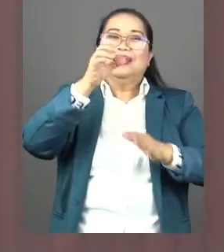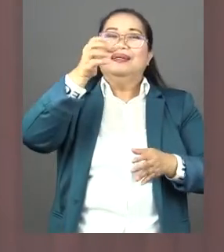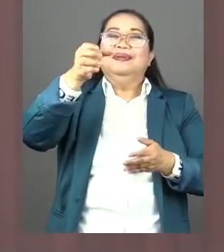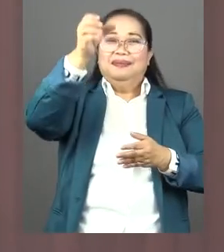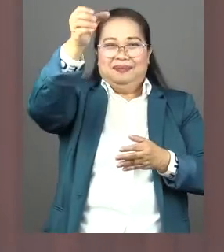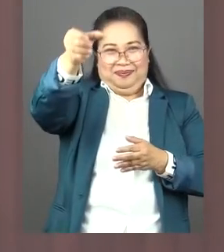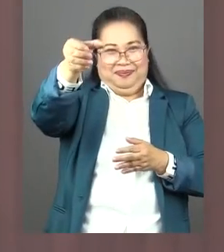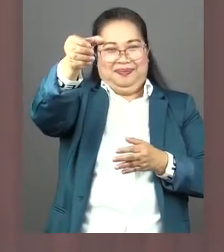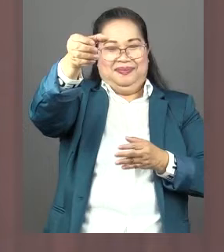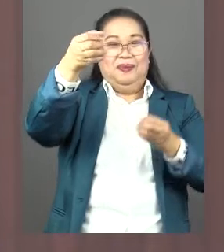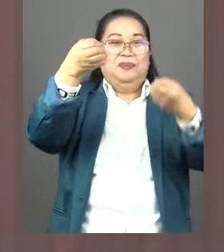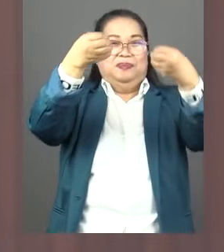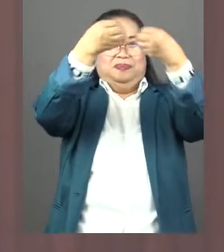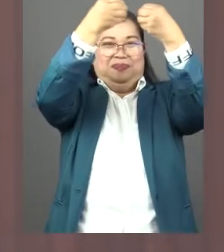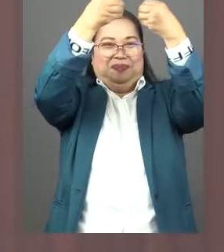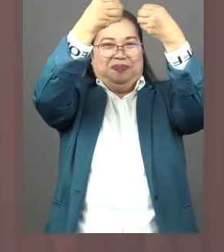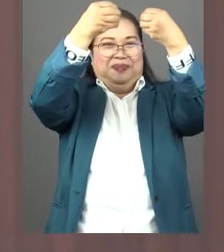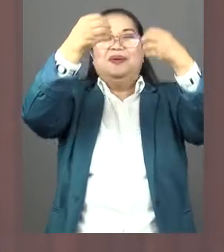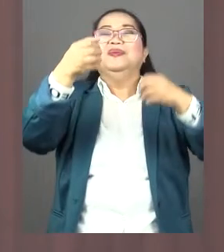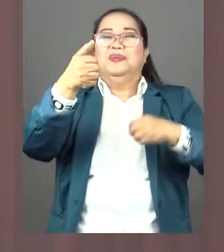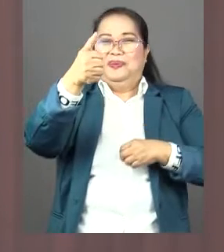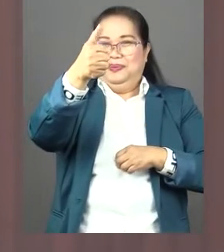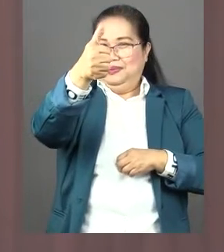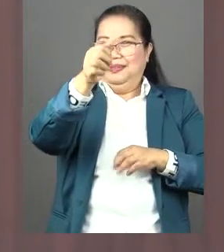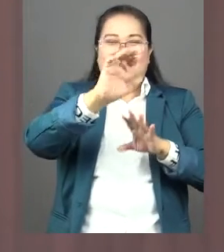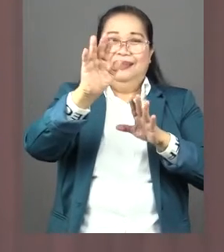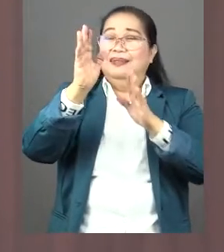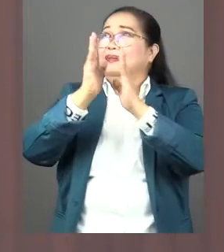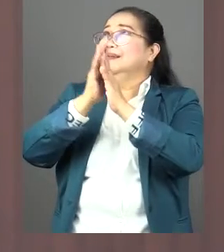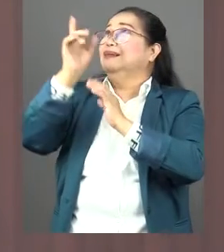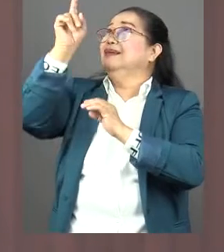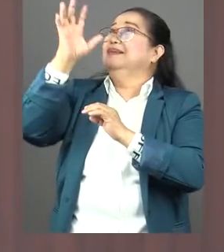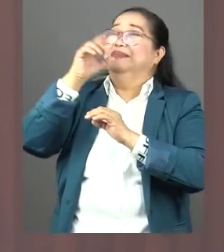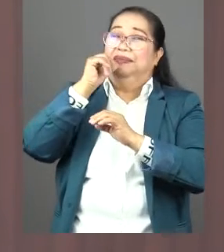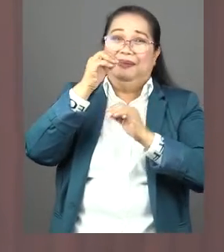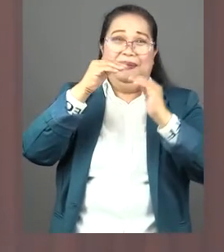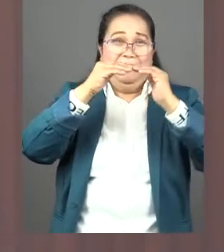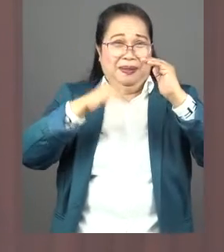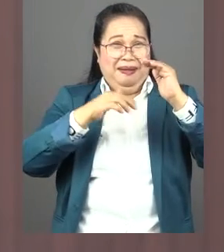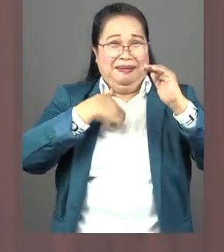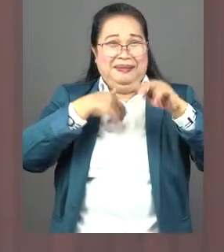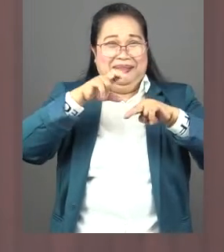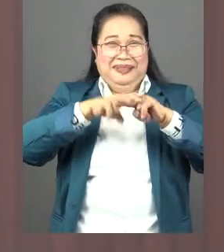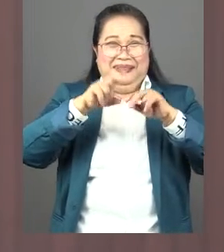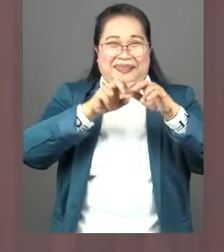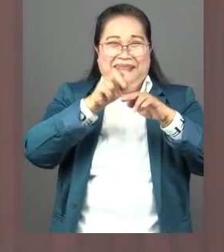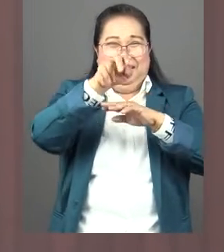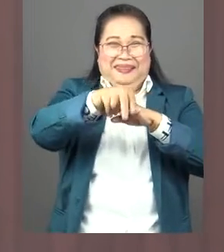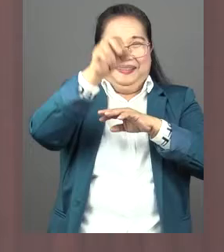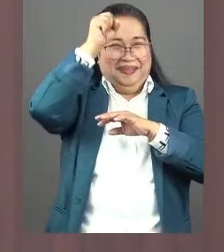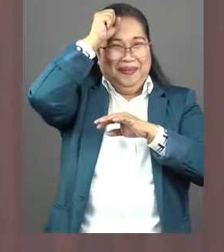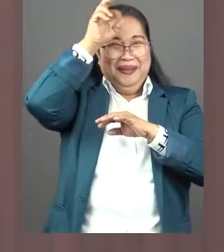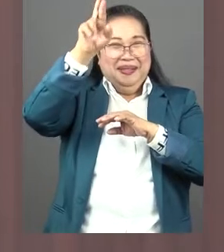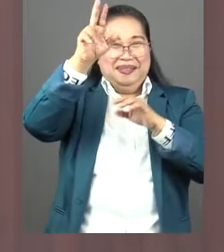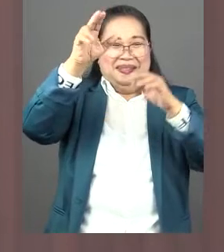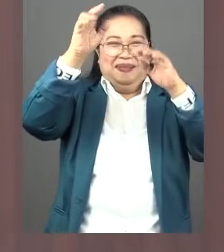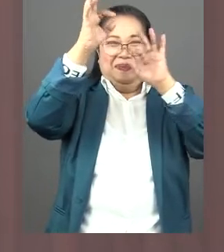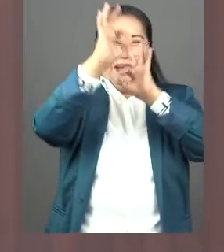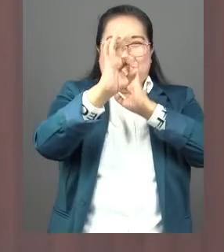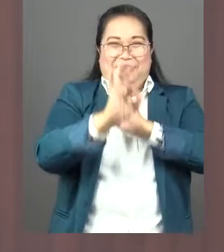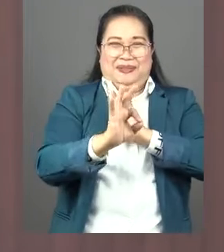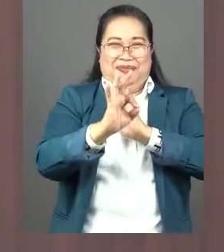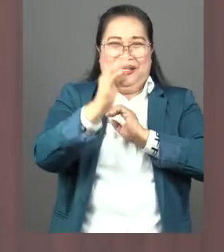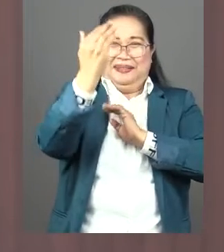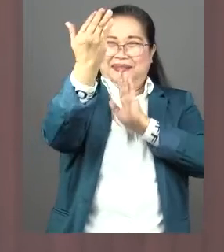go ahead and take it. Don't ask God why he's so unfair that you're seated across the senior pastor, okay?